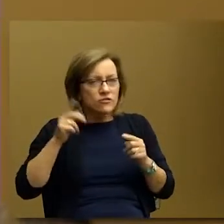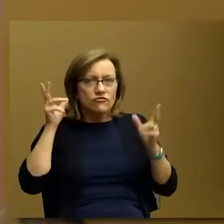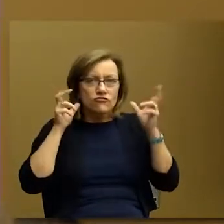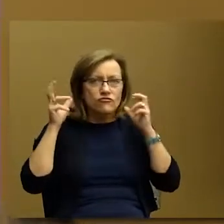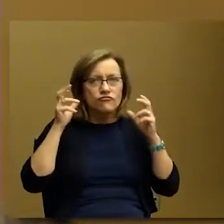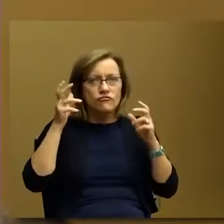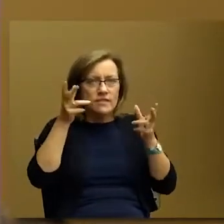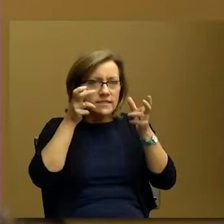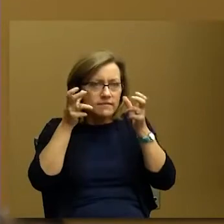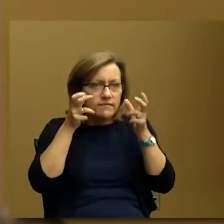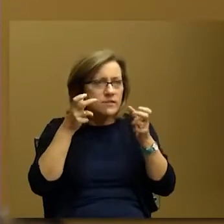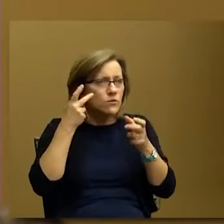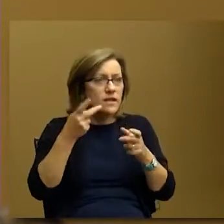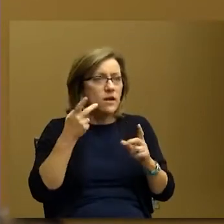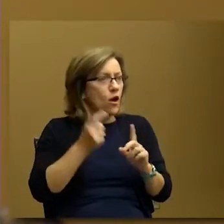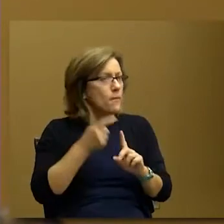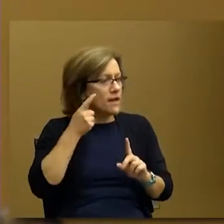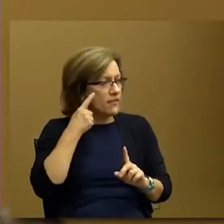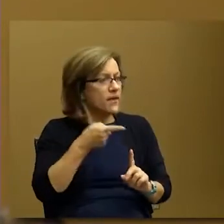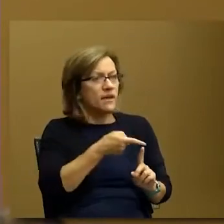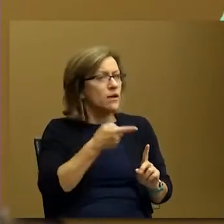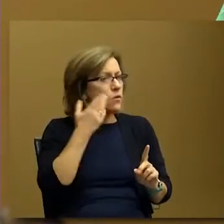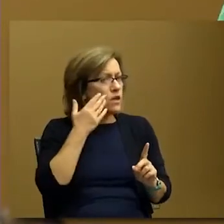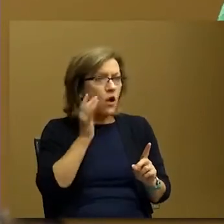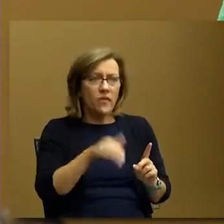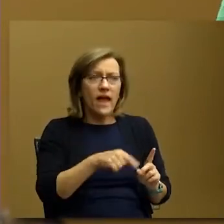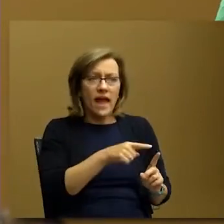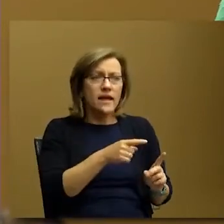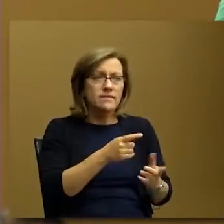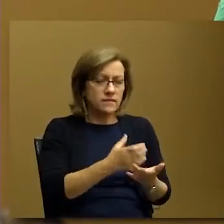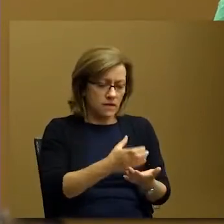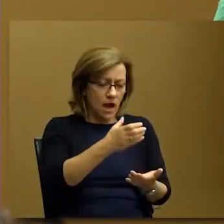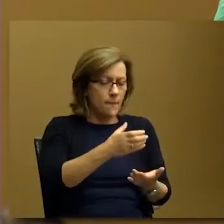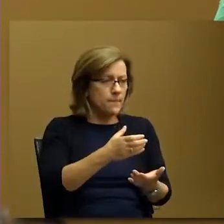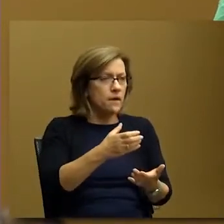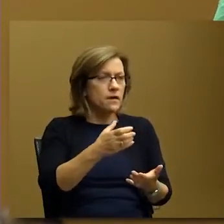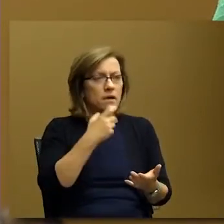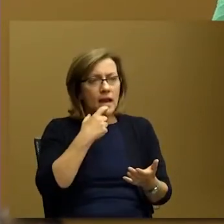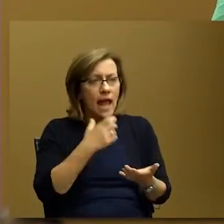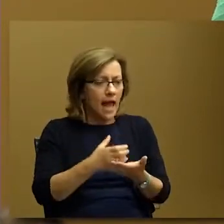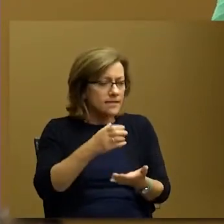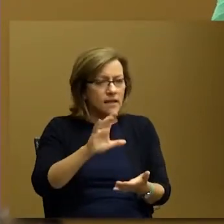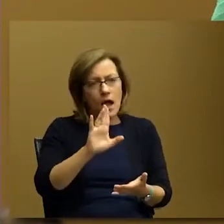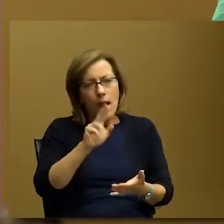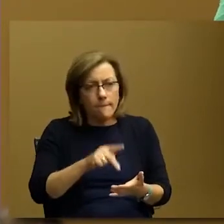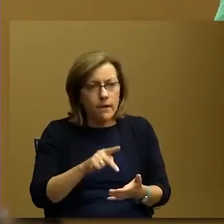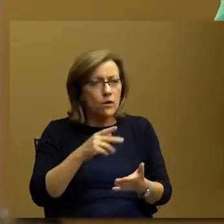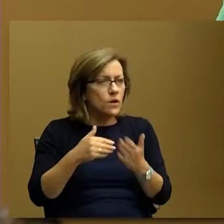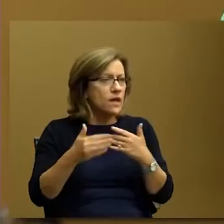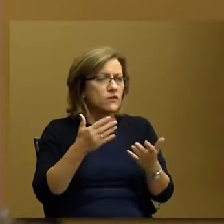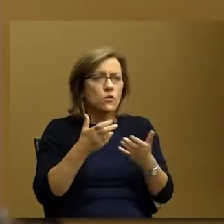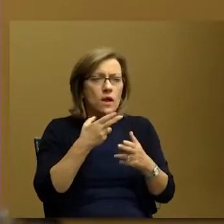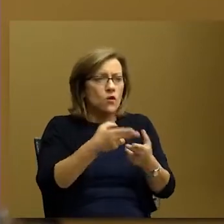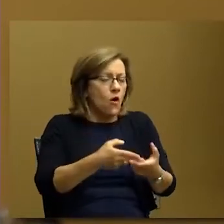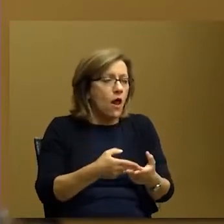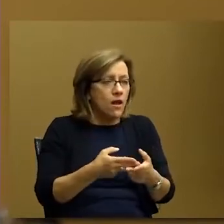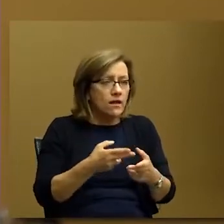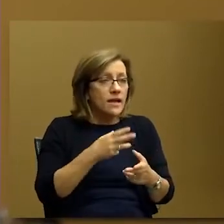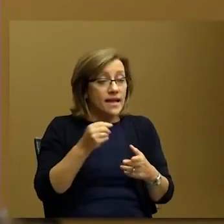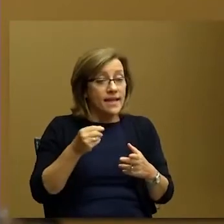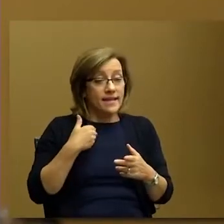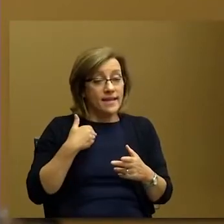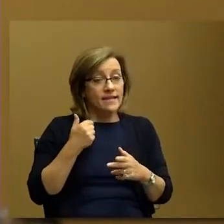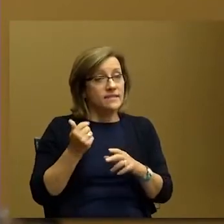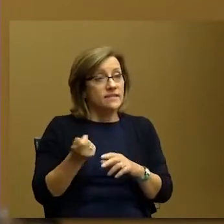automatically think that they know that this is a cup or a glass or whatever you want to call it. Or that it does have